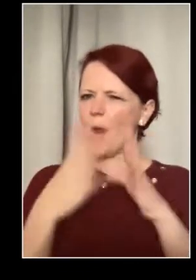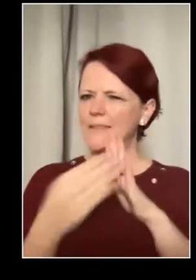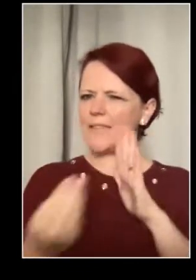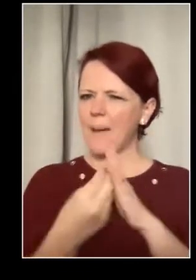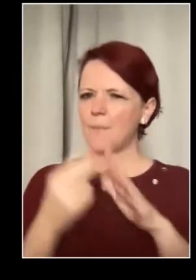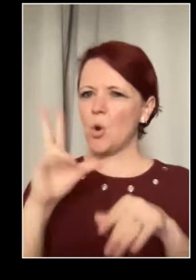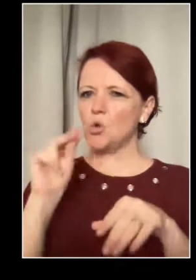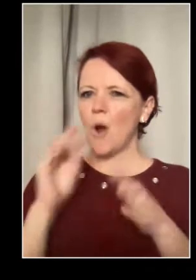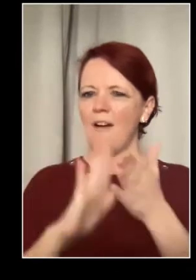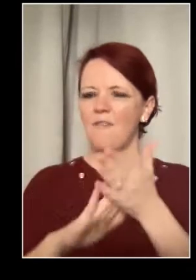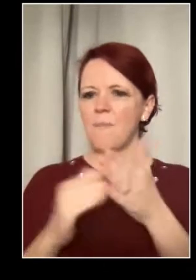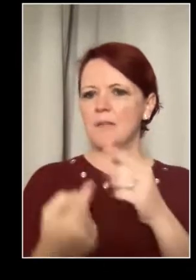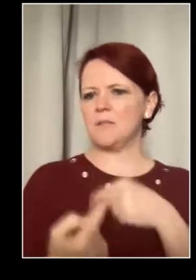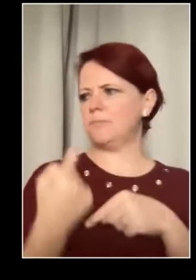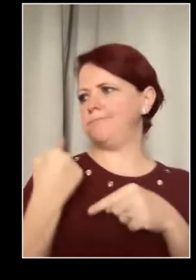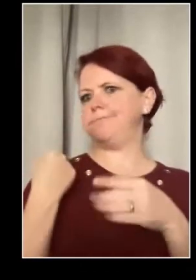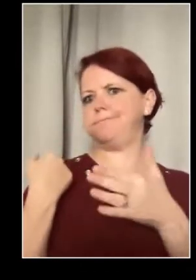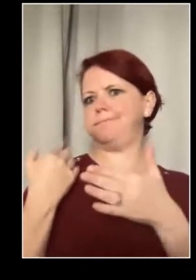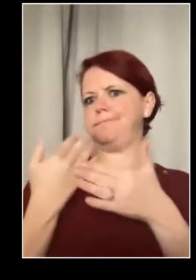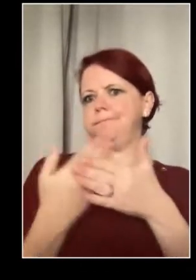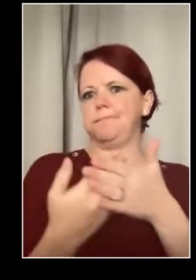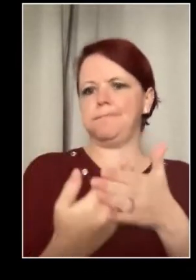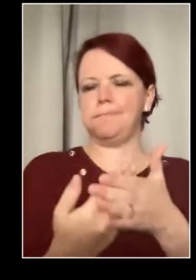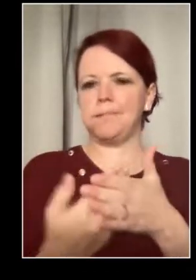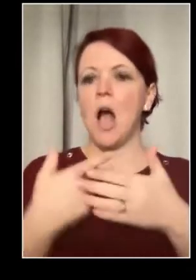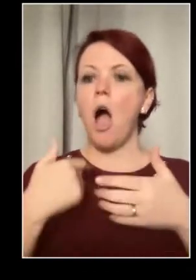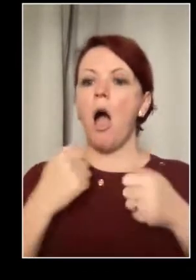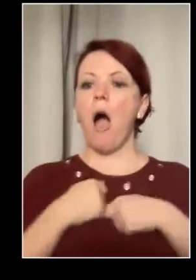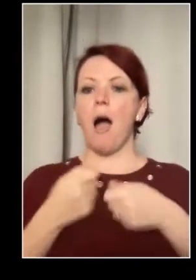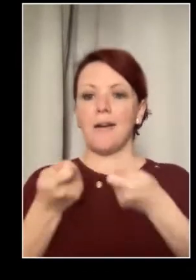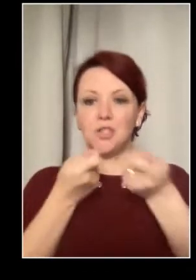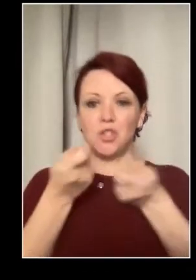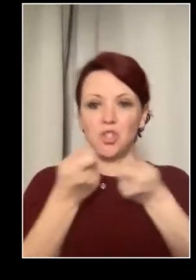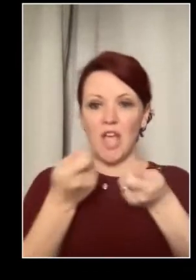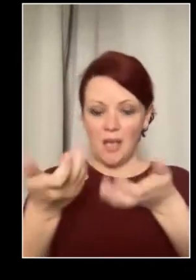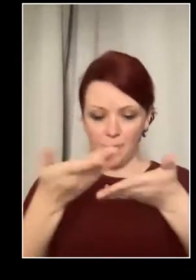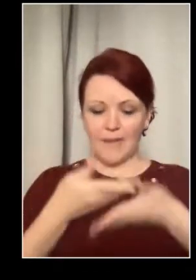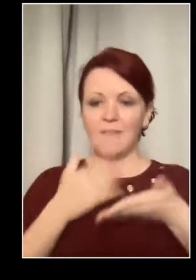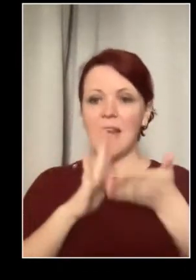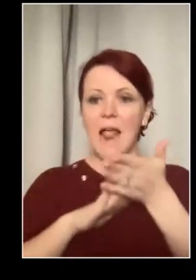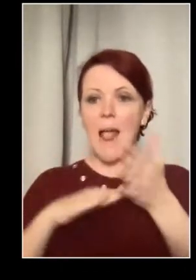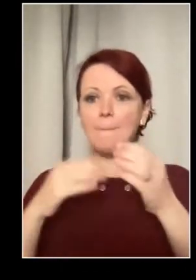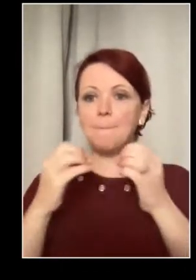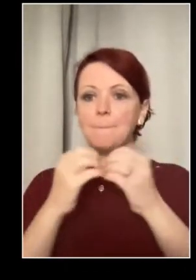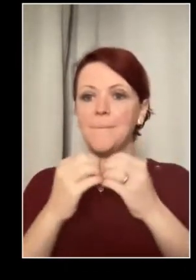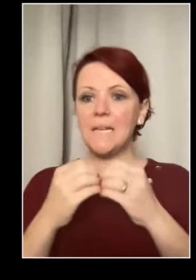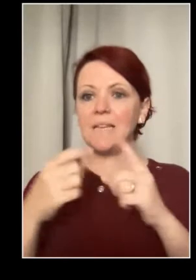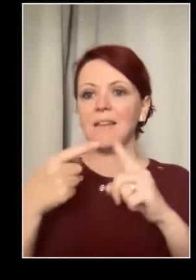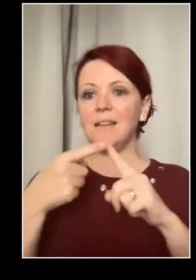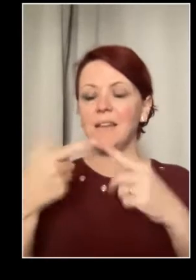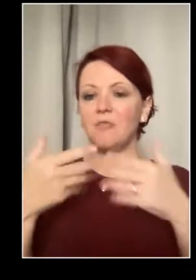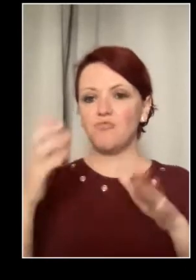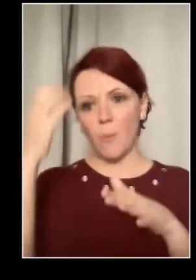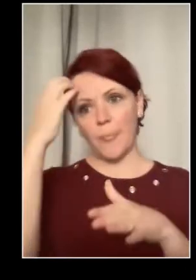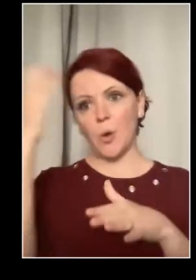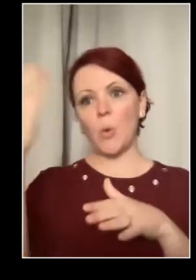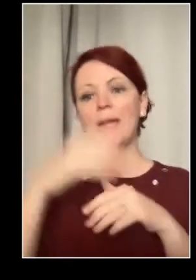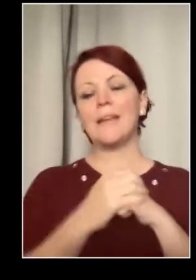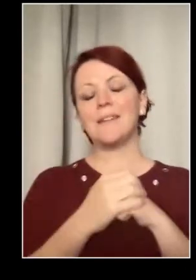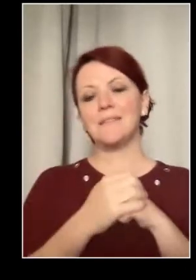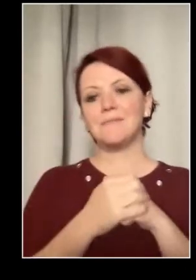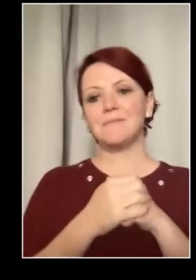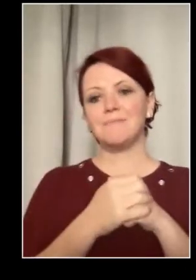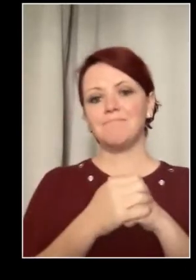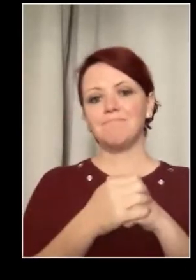being awarded an MBE in the Queen's New Year's Honours List in recognition for his and the network's work. We've